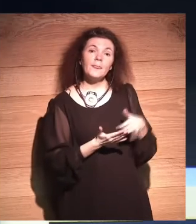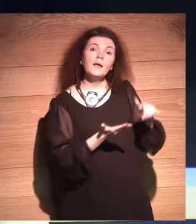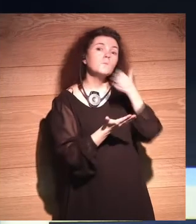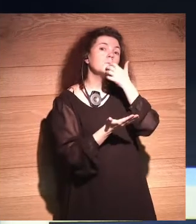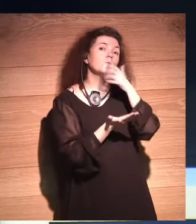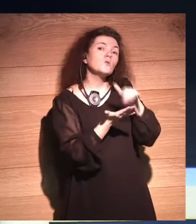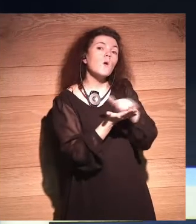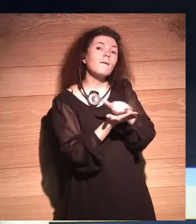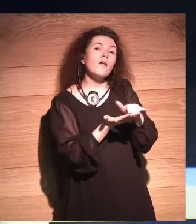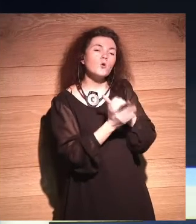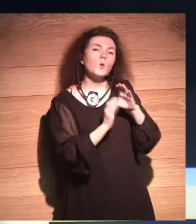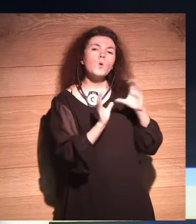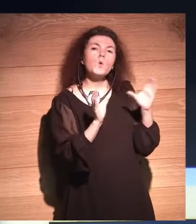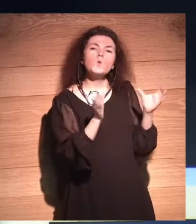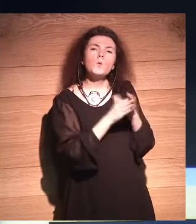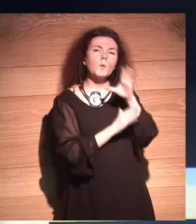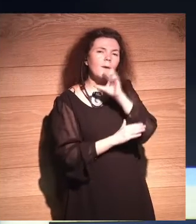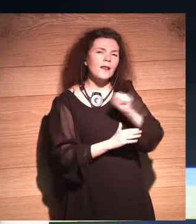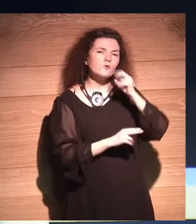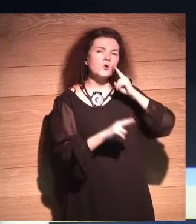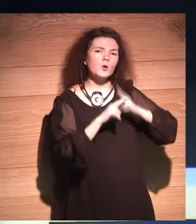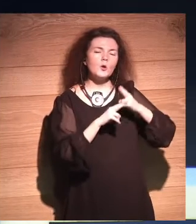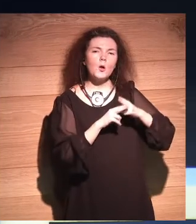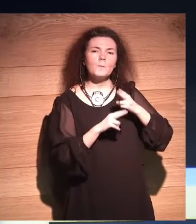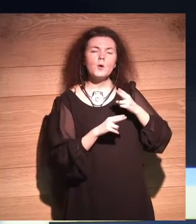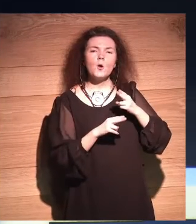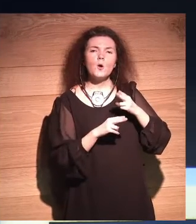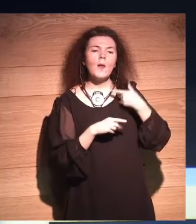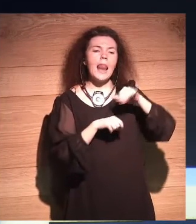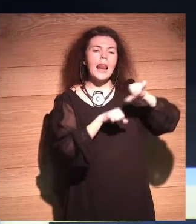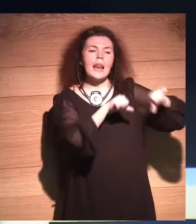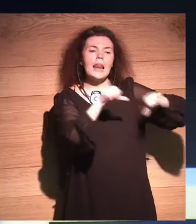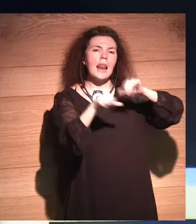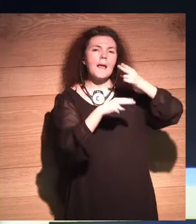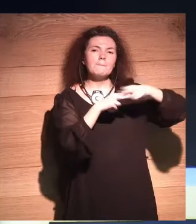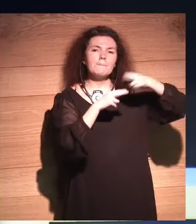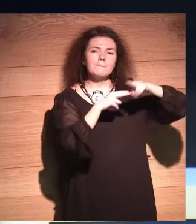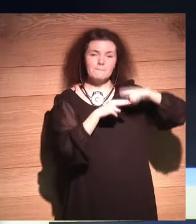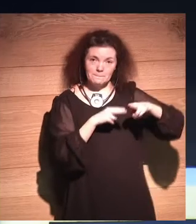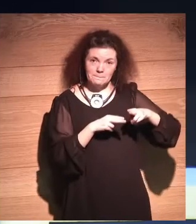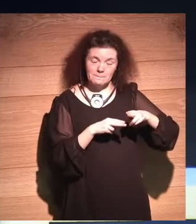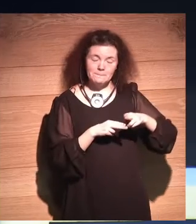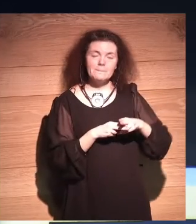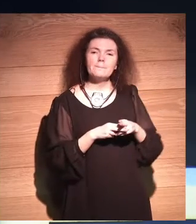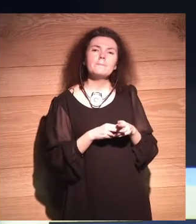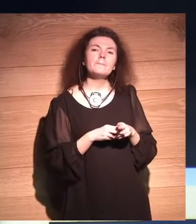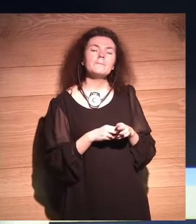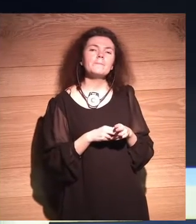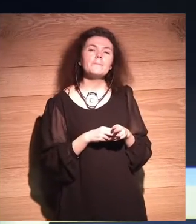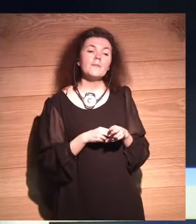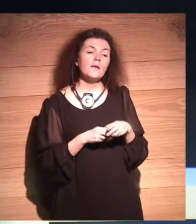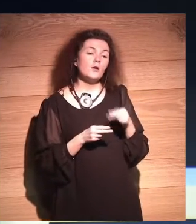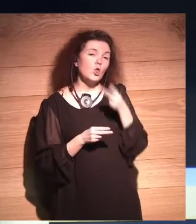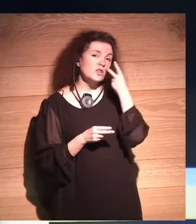Policy Lab. There was a new policy passed by this mayor in 3 years ago, to say we're